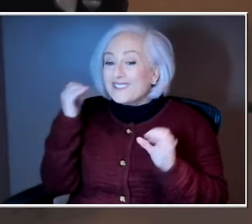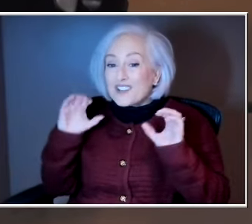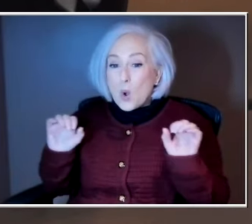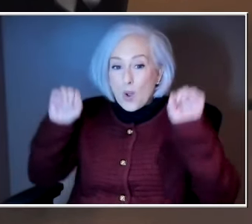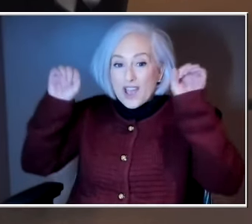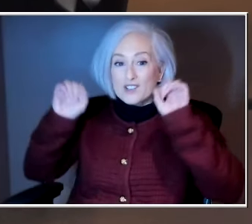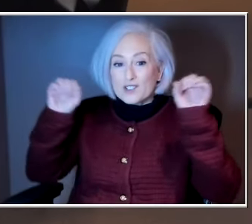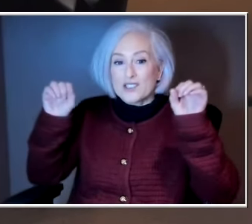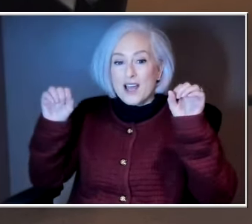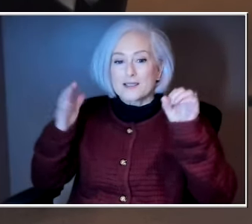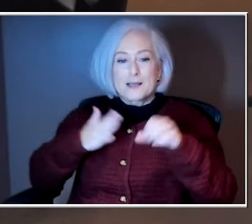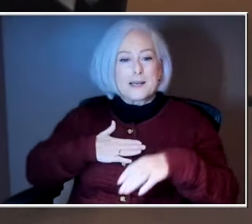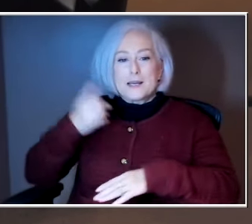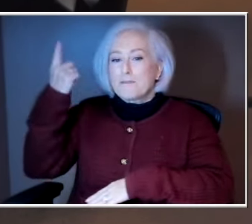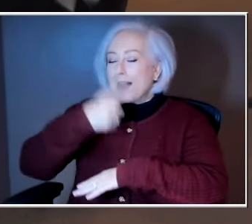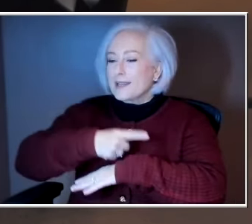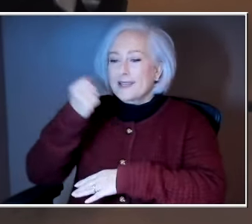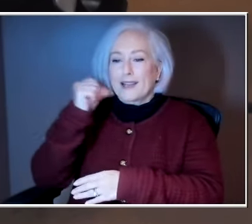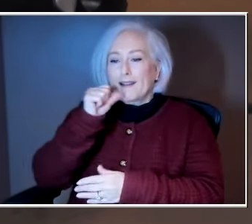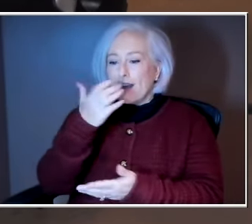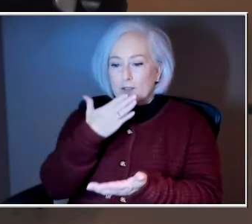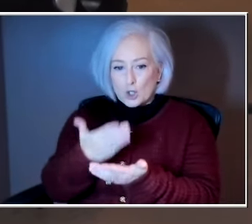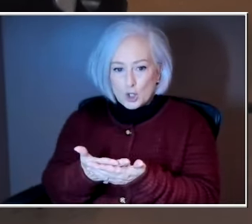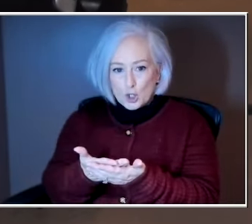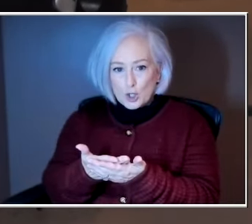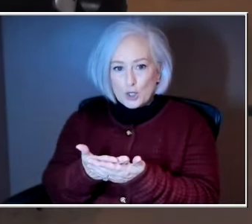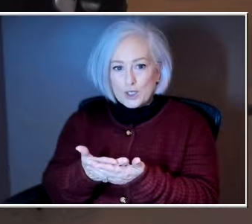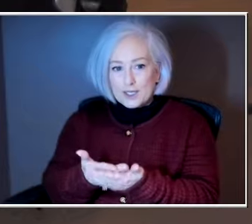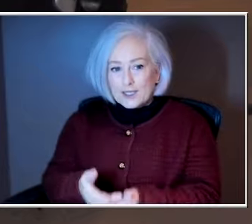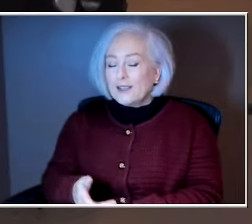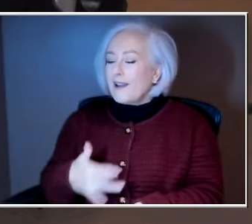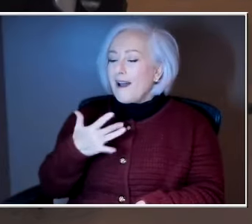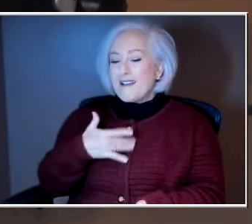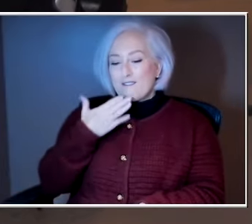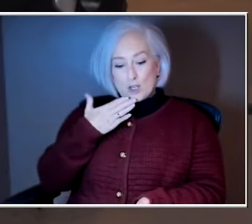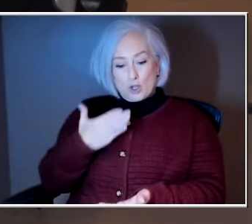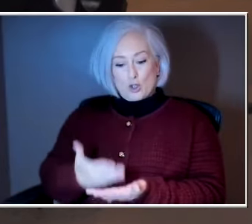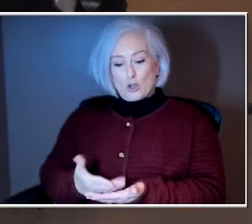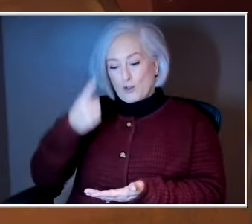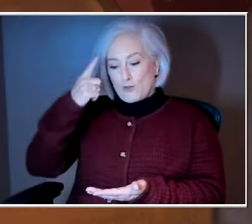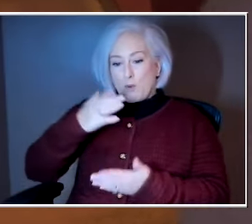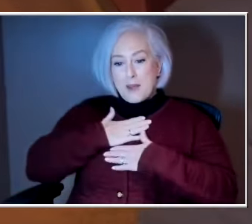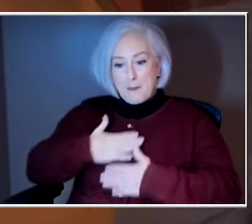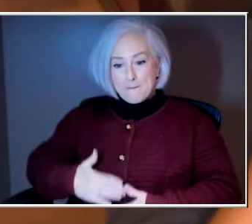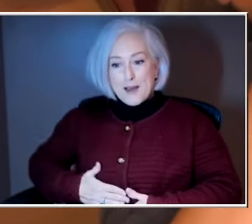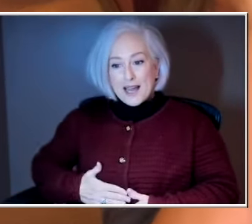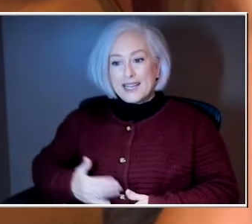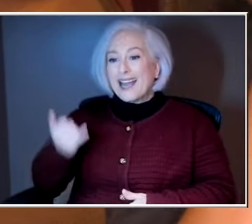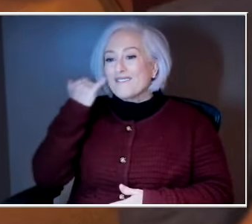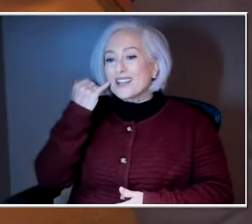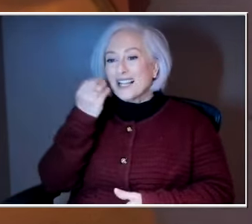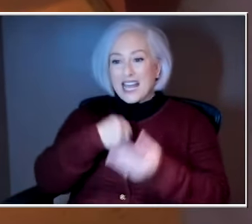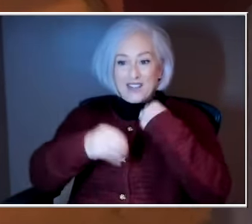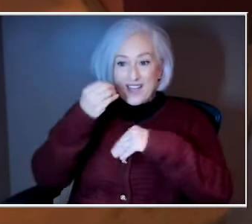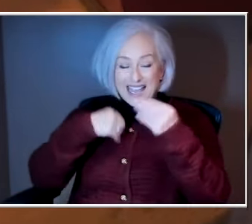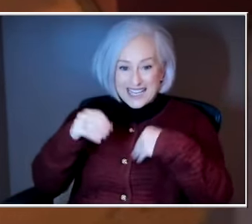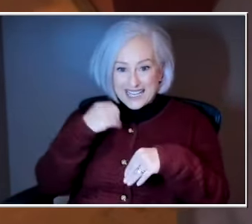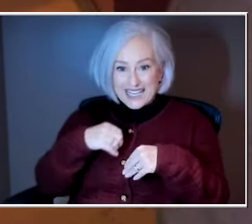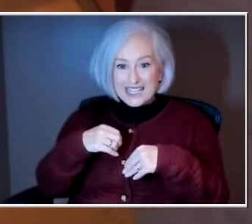think it gives me the endorphins. I feel good. I feel like I've done something good for my body. I feel like any food that I go in is going to nourish what I've